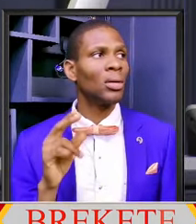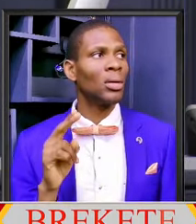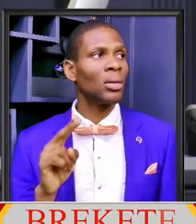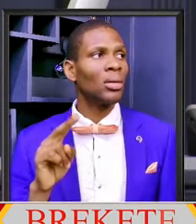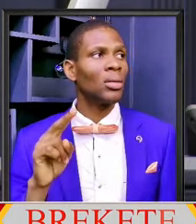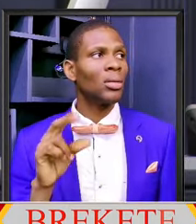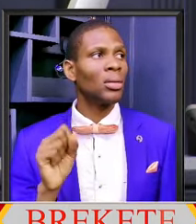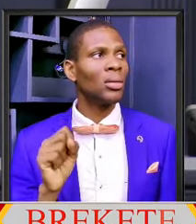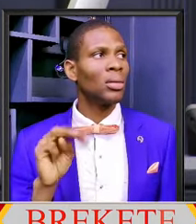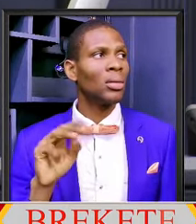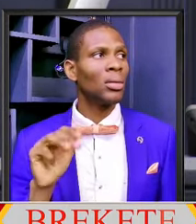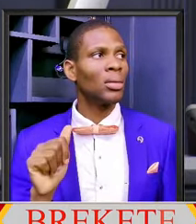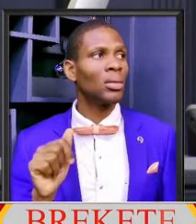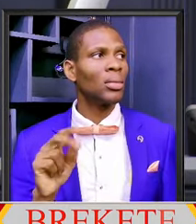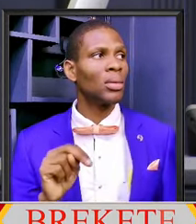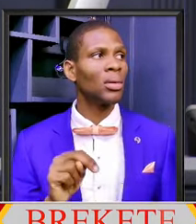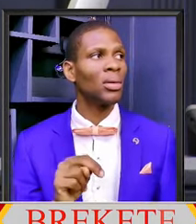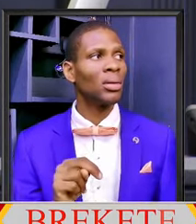Osama.